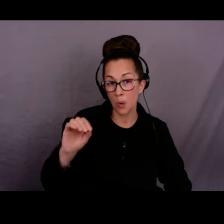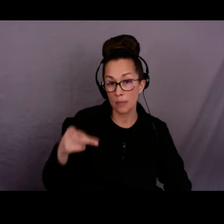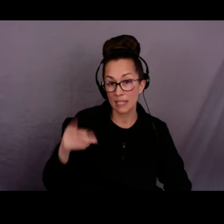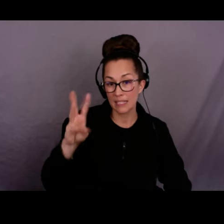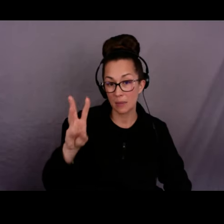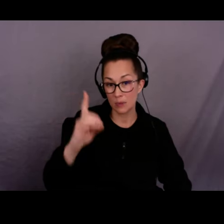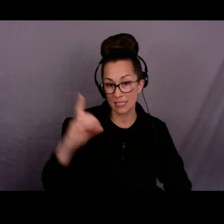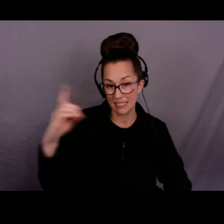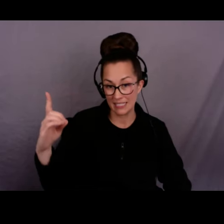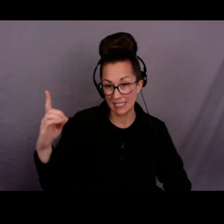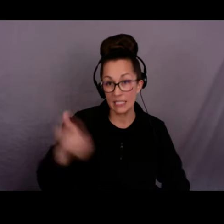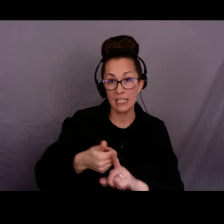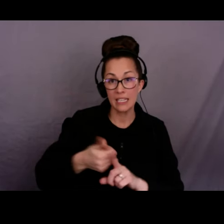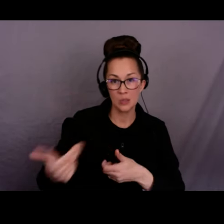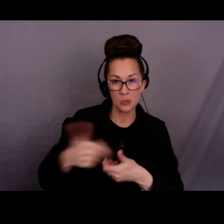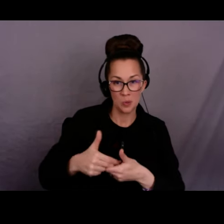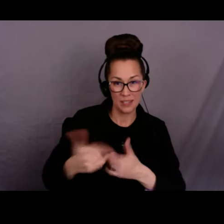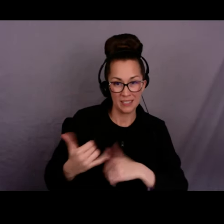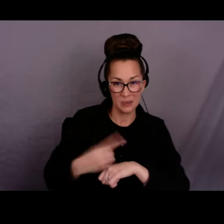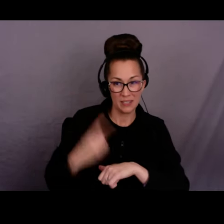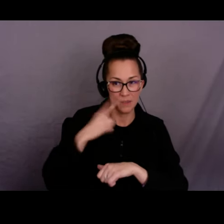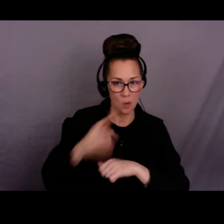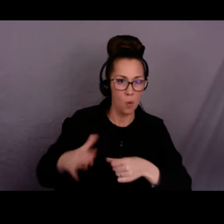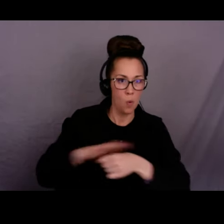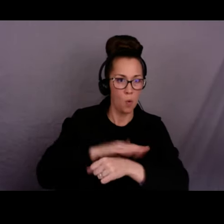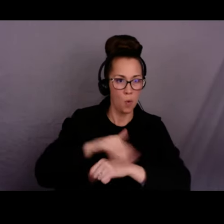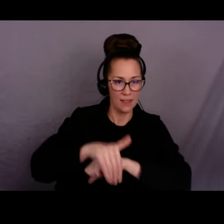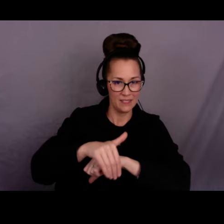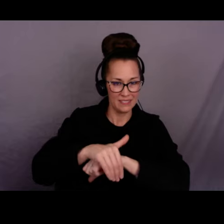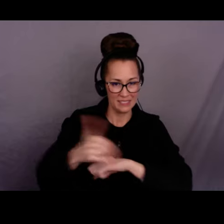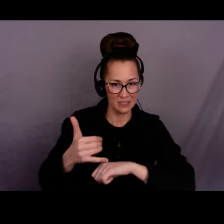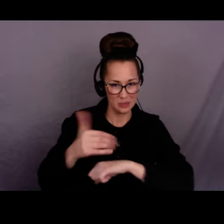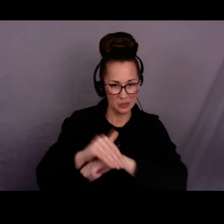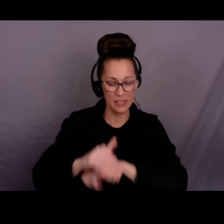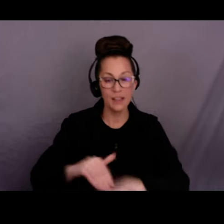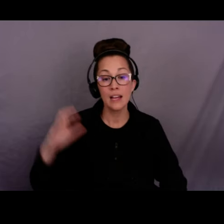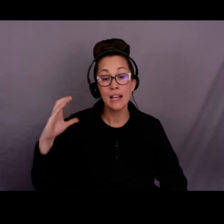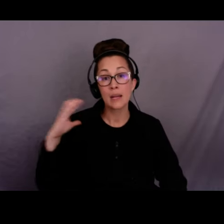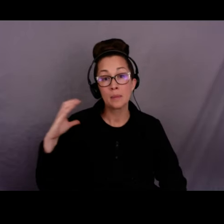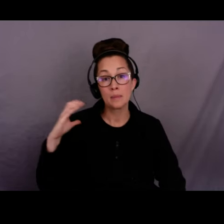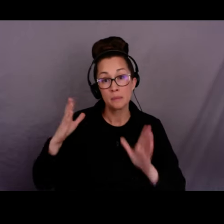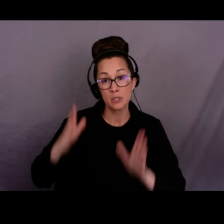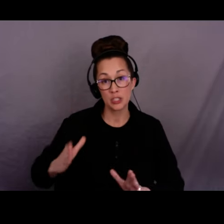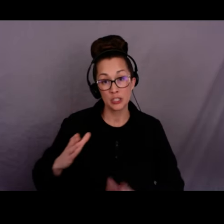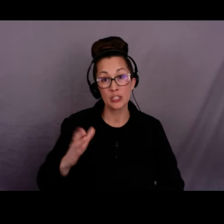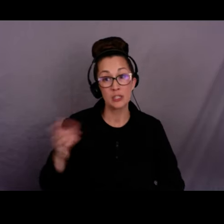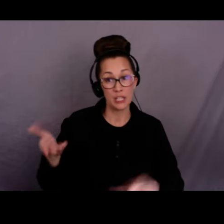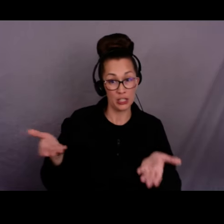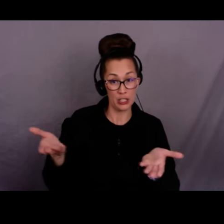OPWDD, who is joining us for the entire evening tonight. Commissioner Kerri Neifeld is here with us,